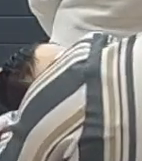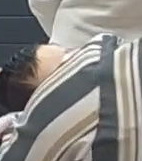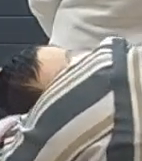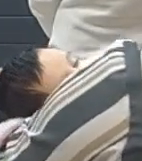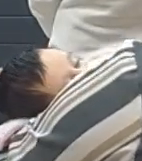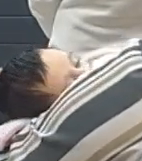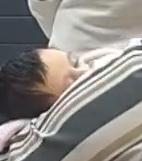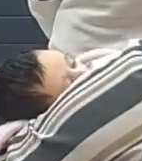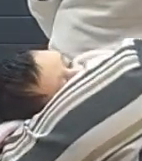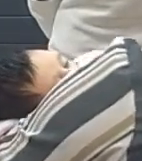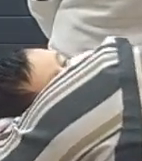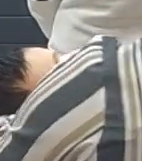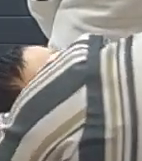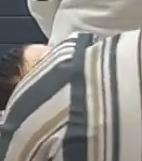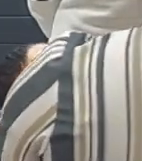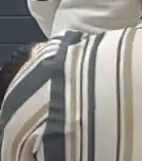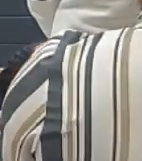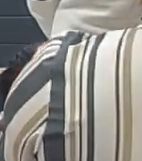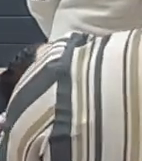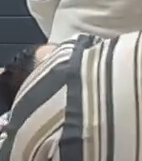We ask that you may protect them